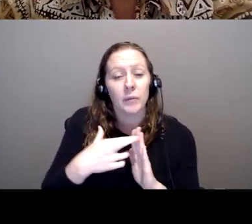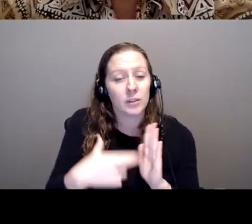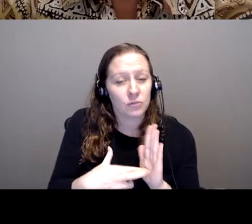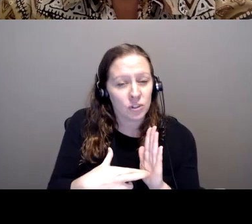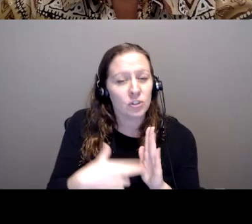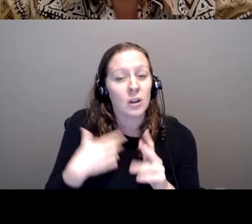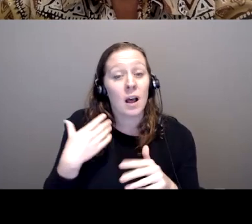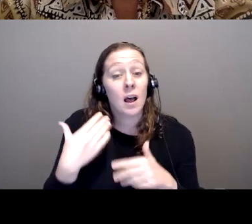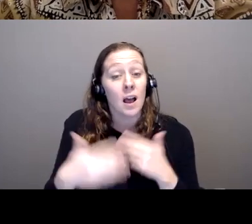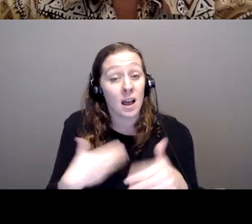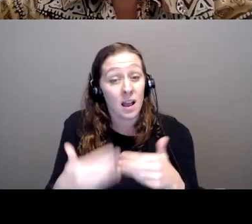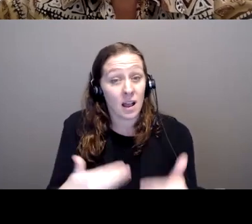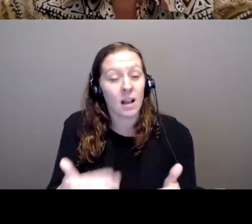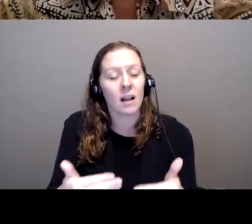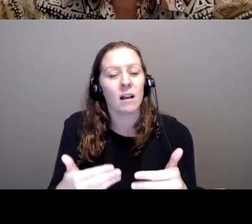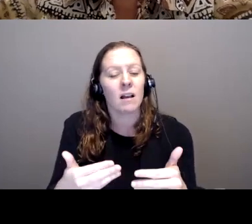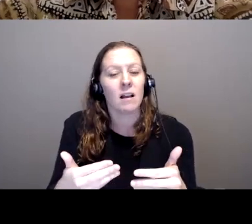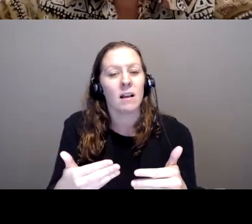then where they,